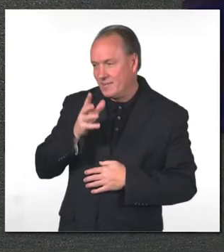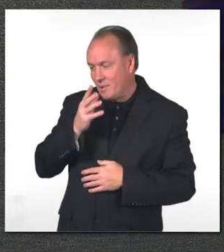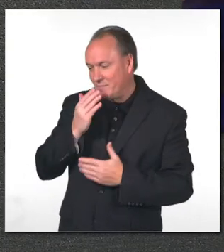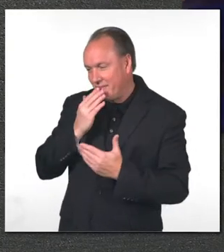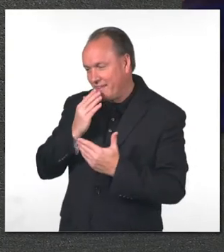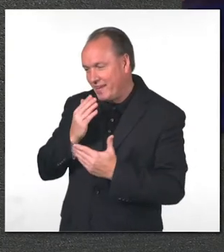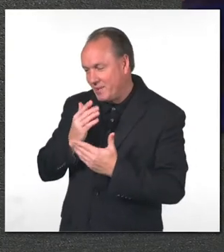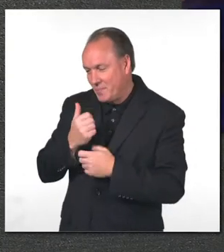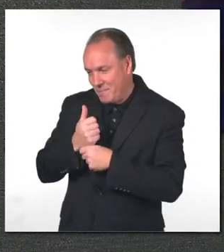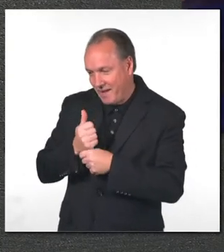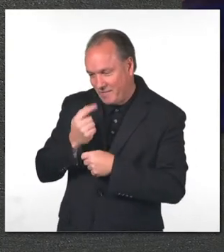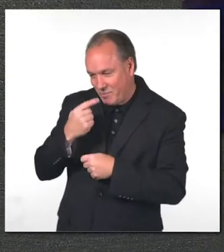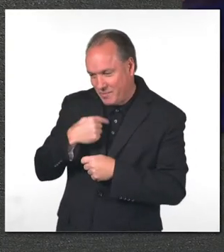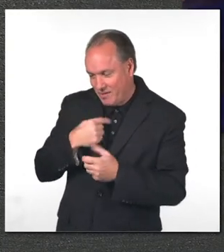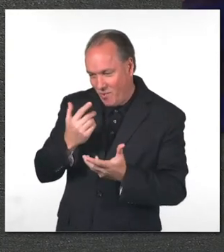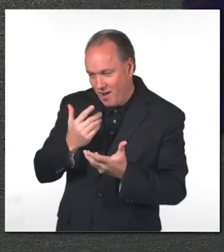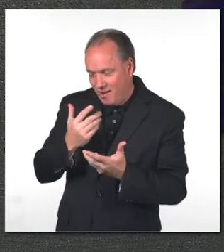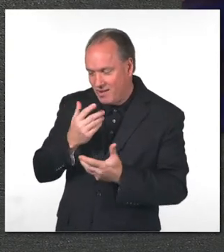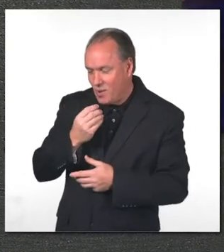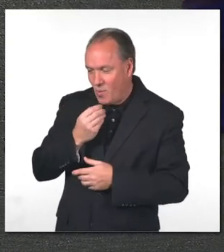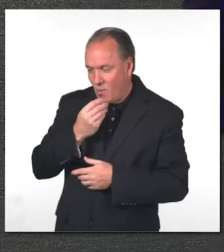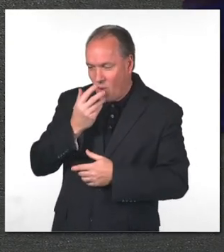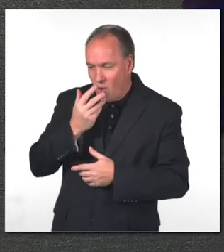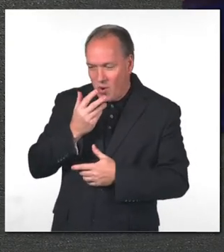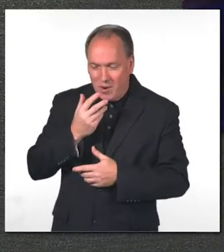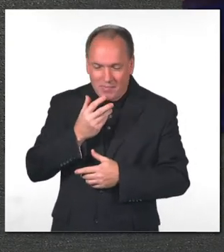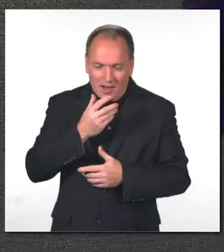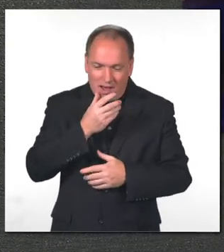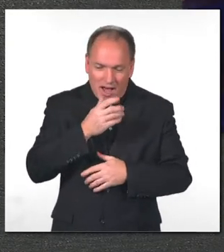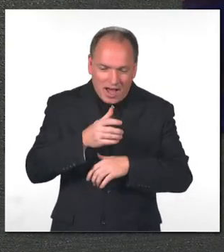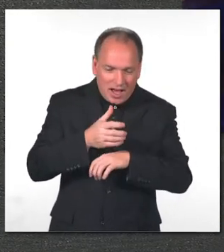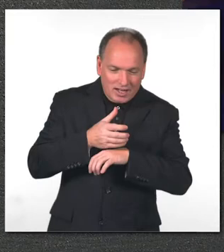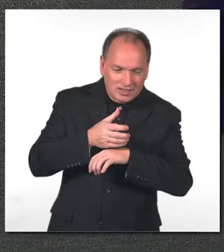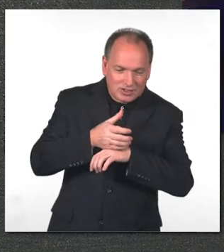Time to warm up after a long day on the slopes.